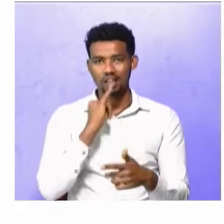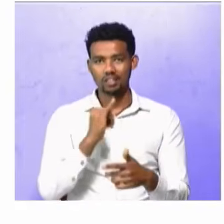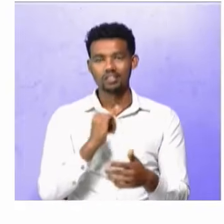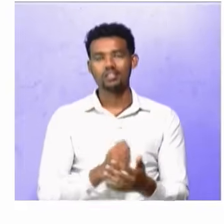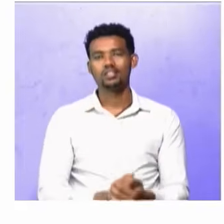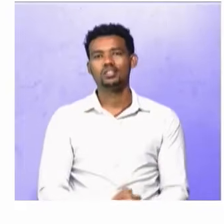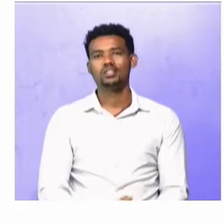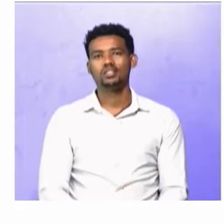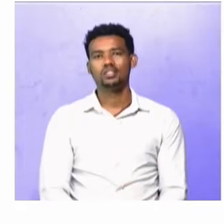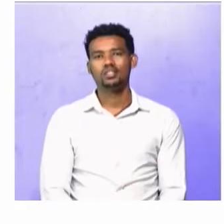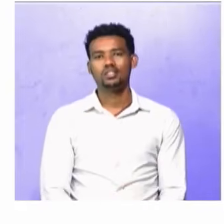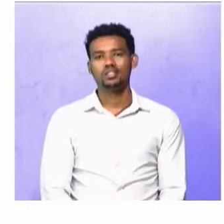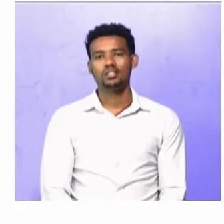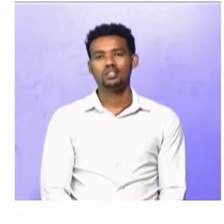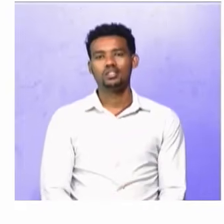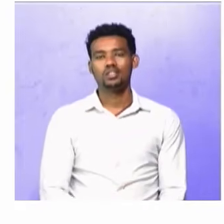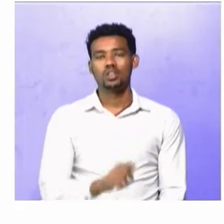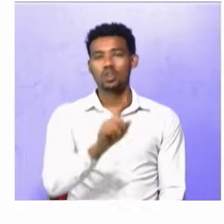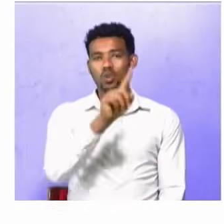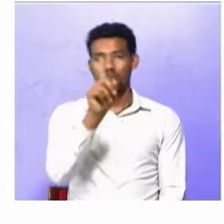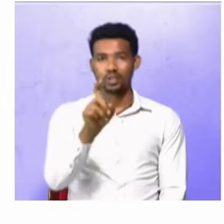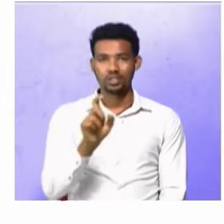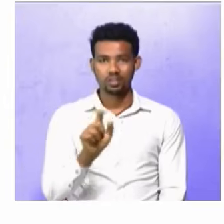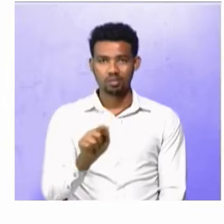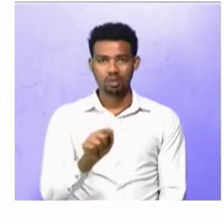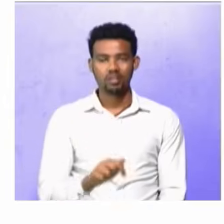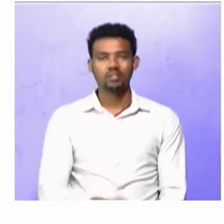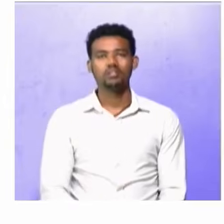Here is question mark.